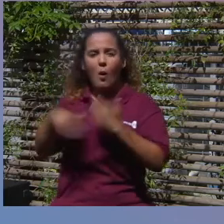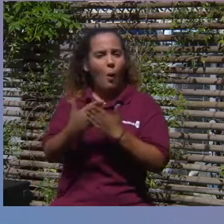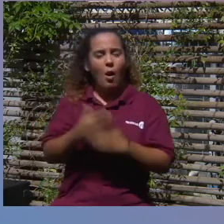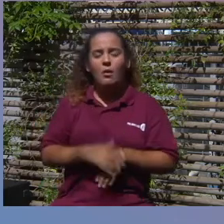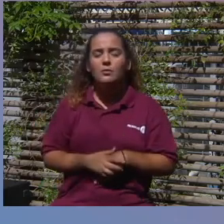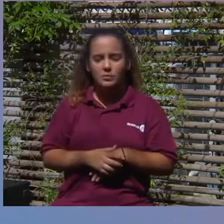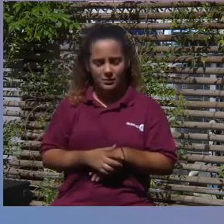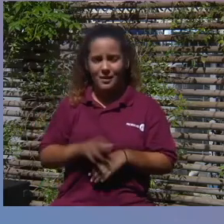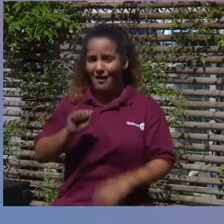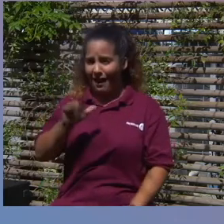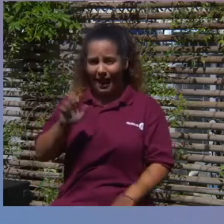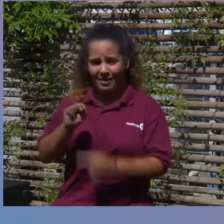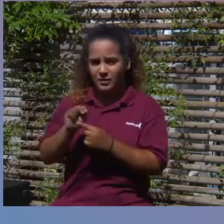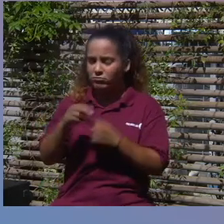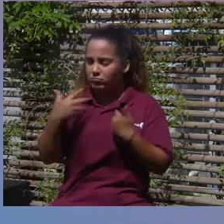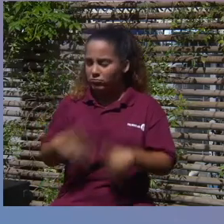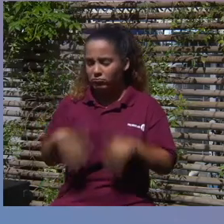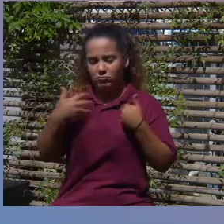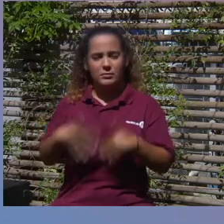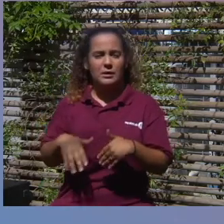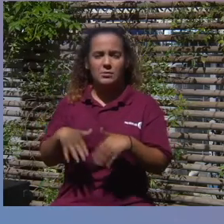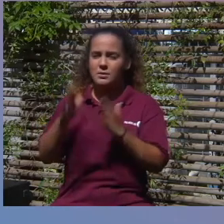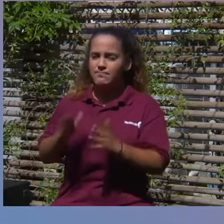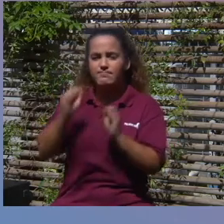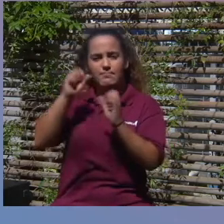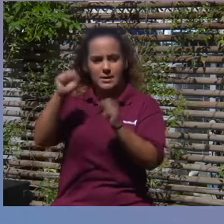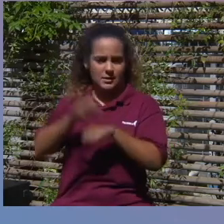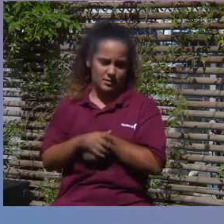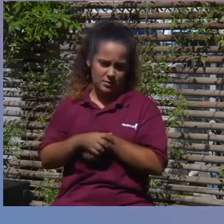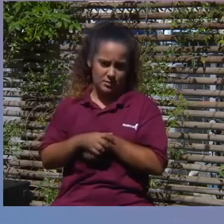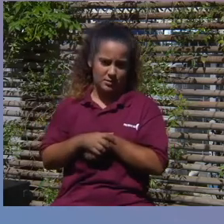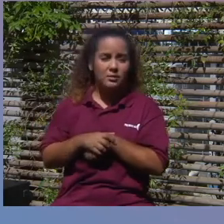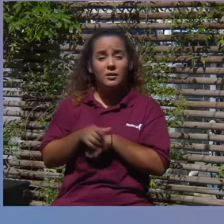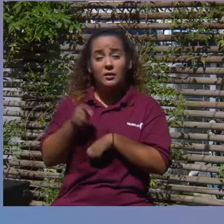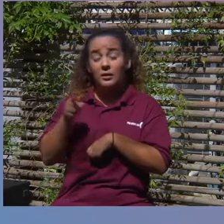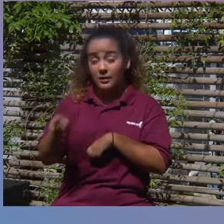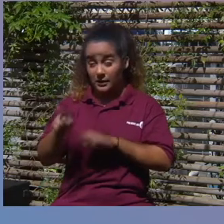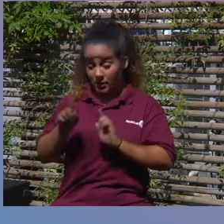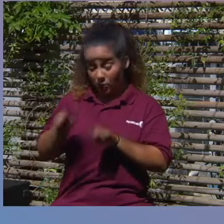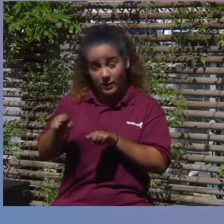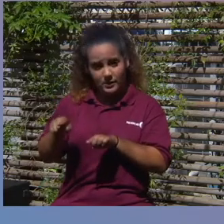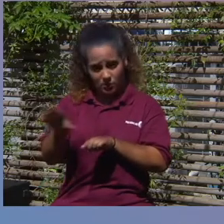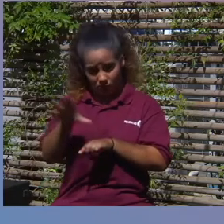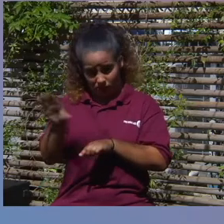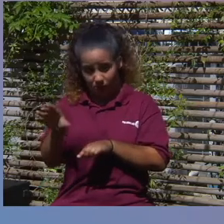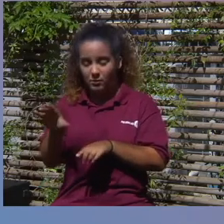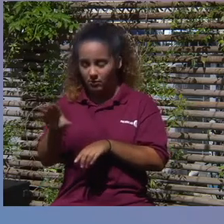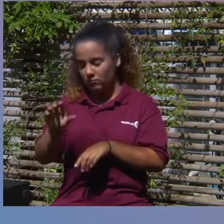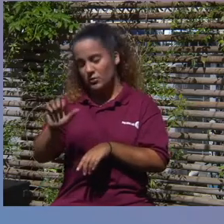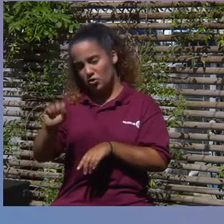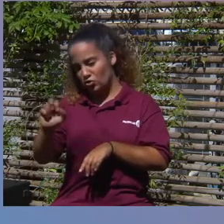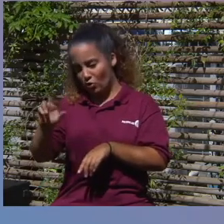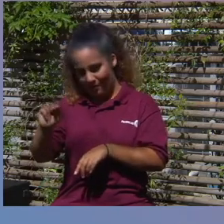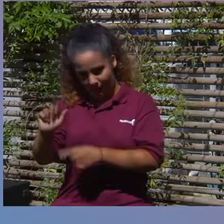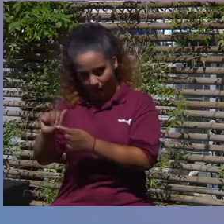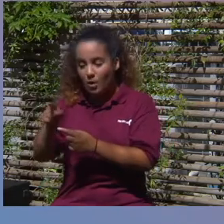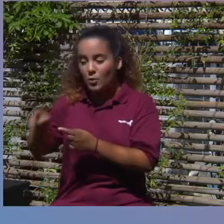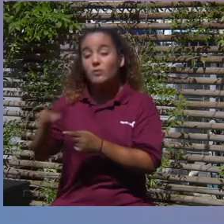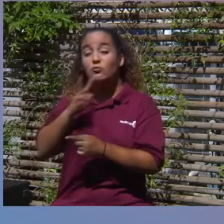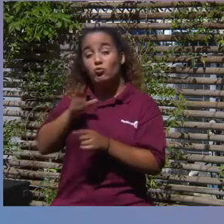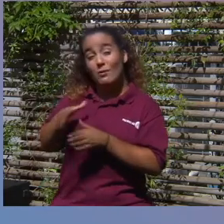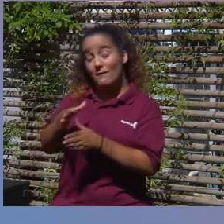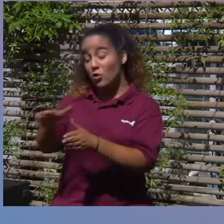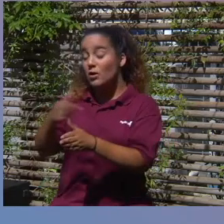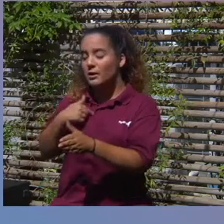being. Alan was such a person. And Alan went down to the Suriname, going up a river, trying